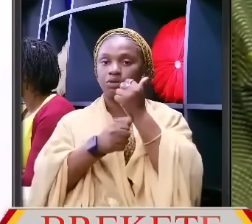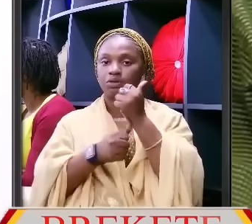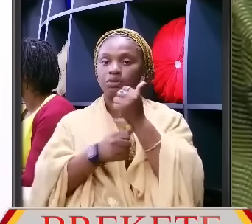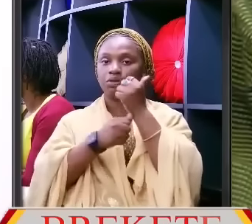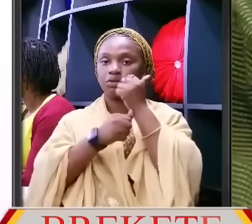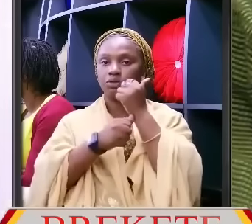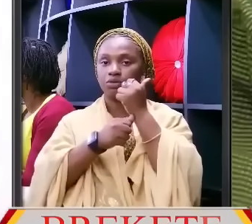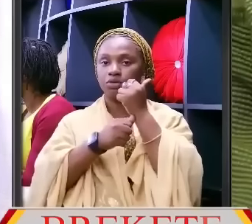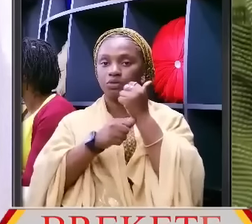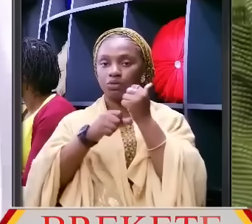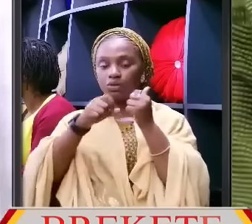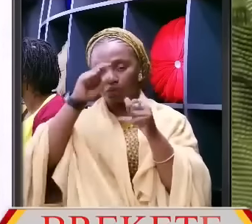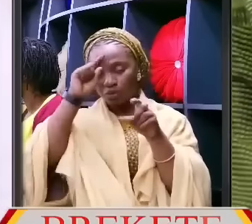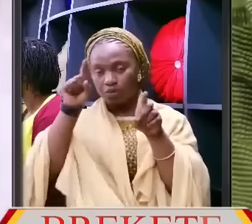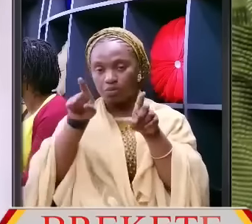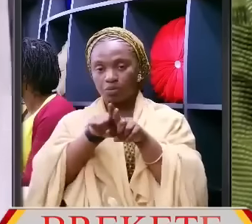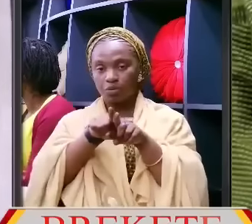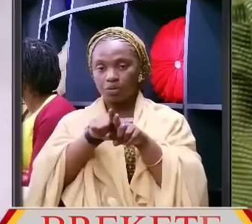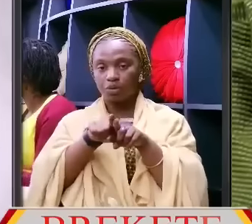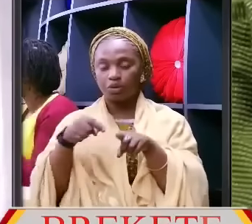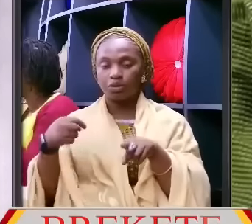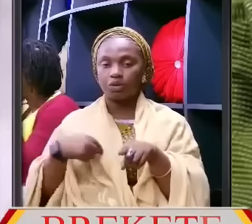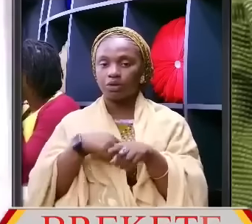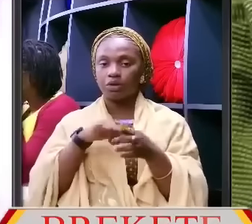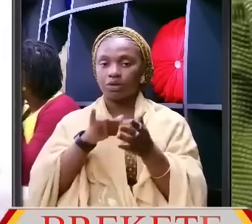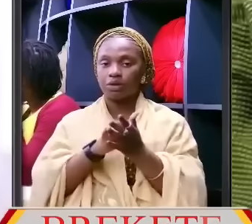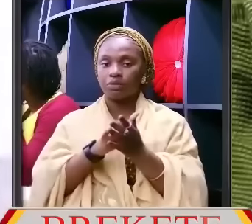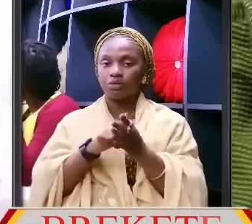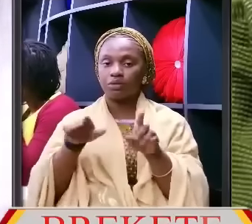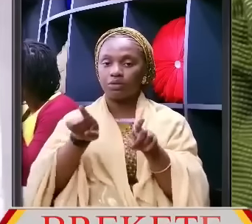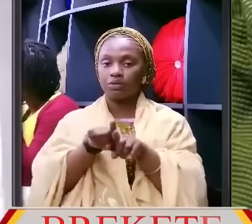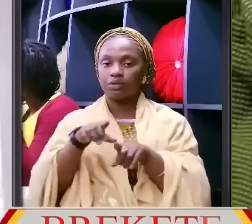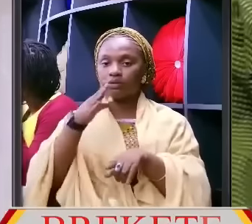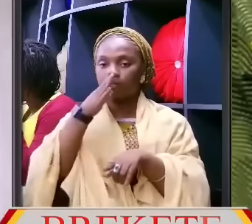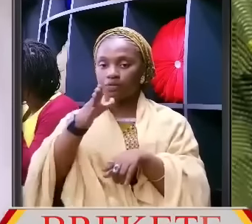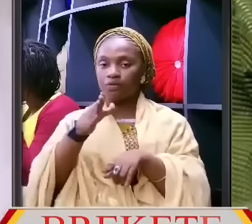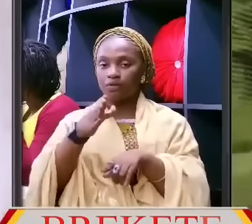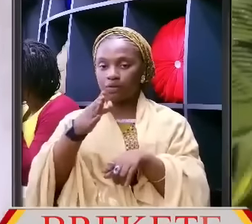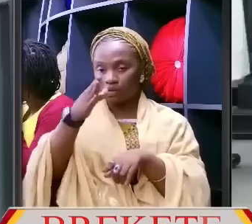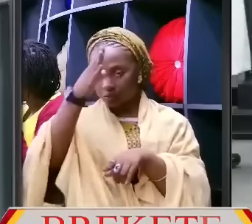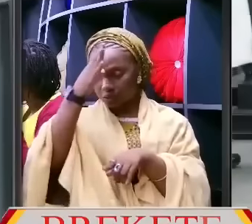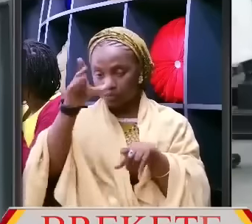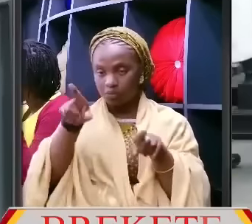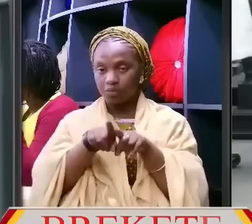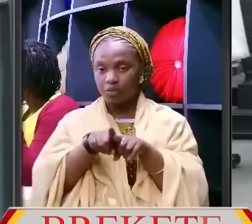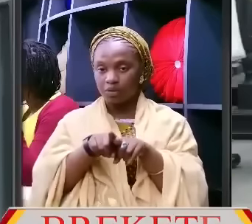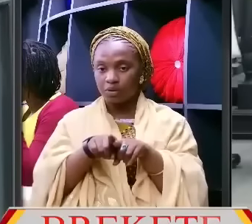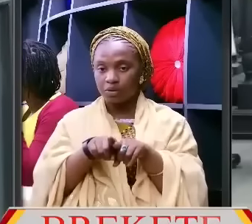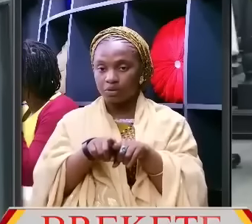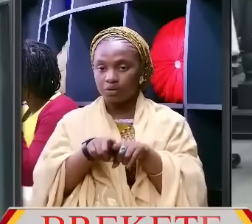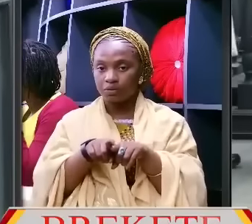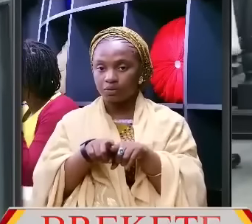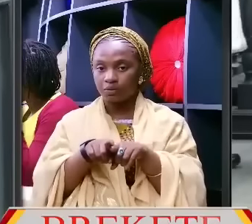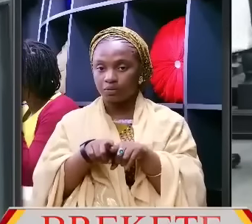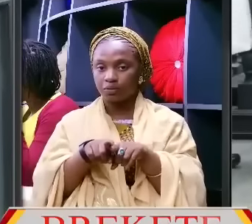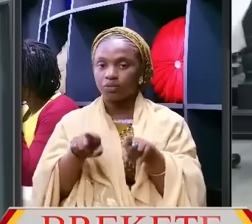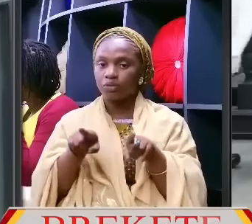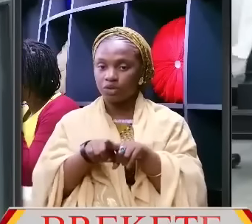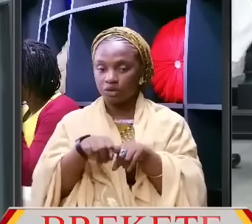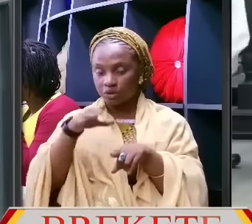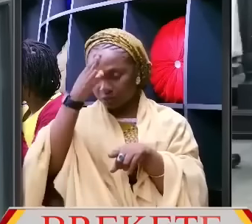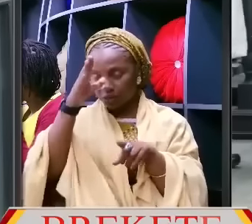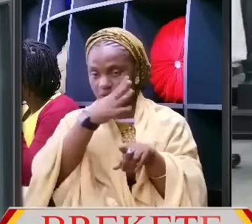We be Salu. Okay. Now the same father, the same mother, he be with who? Hassan. With Hassan. Now the same